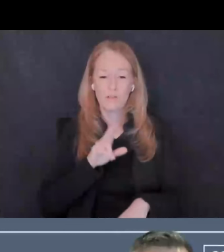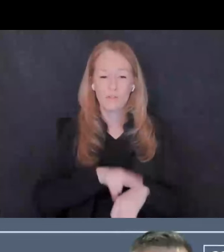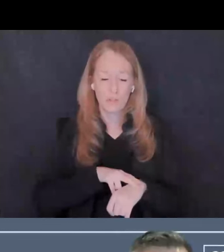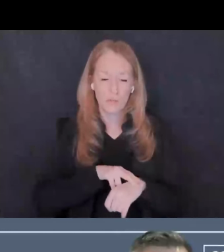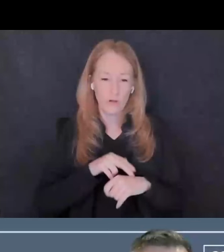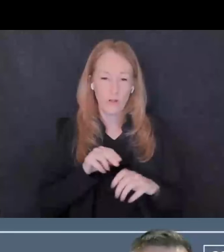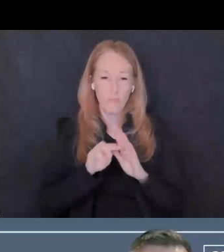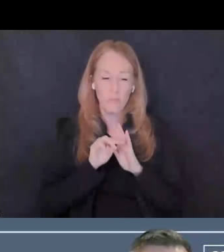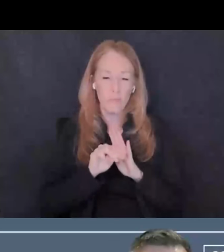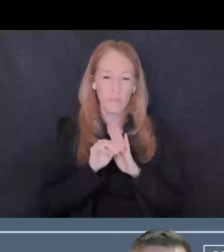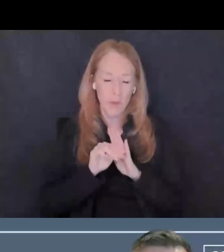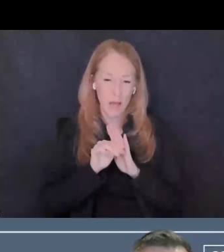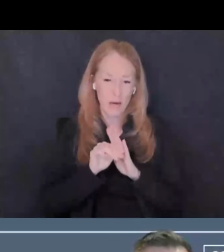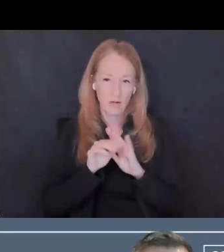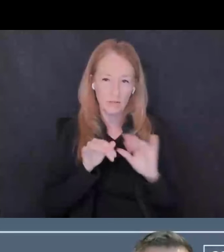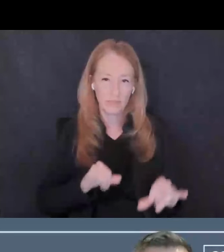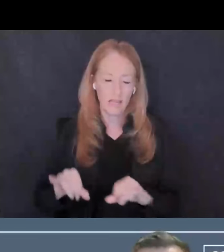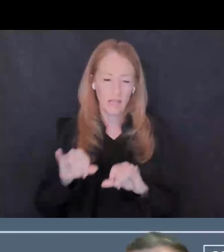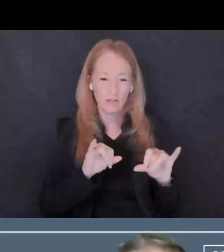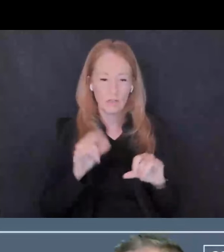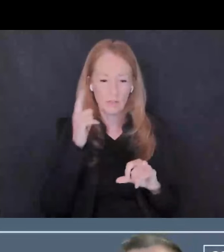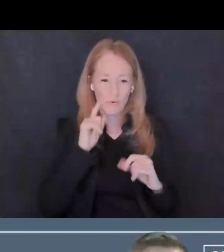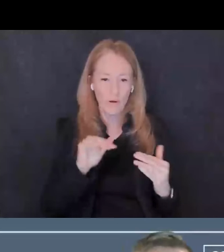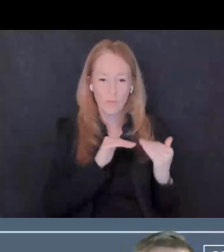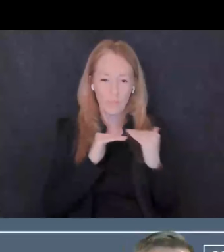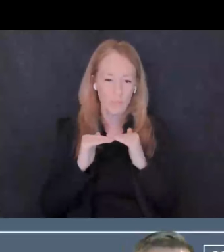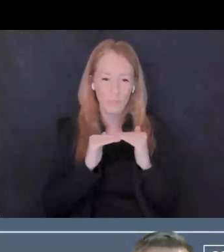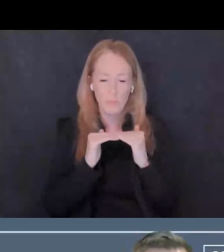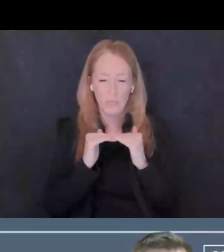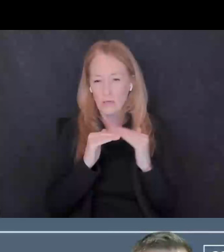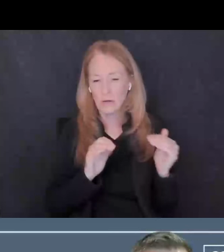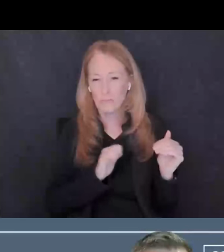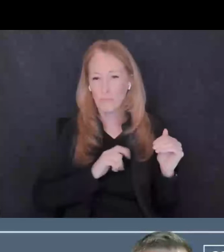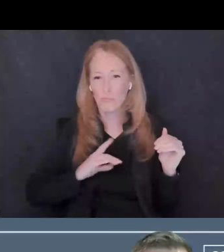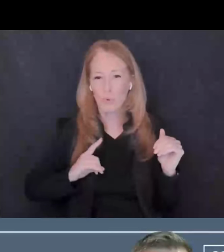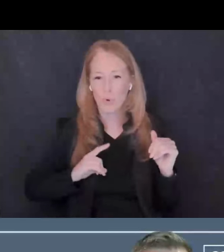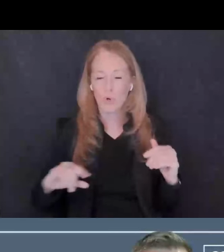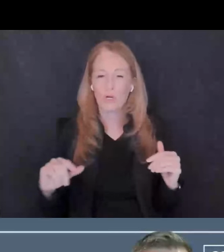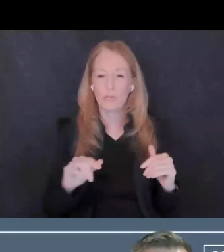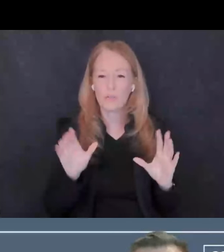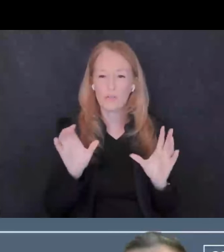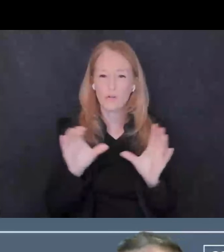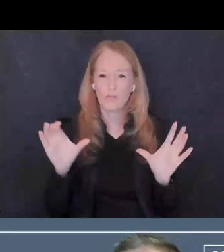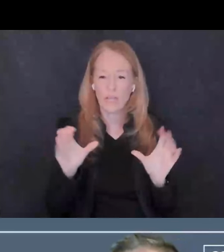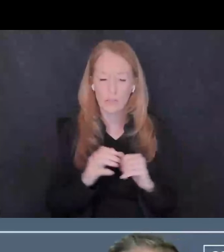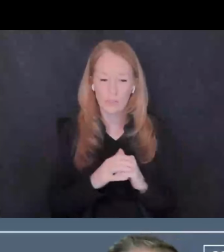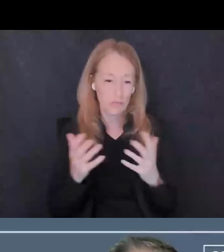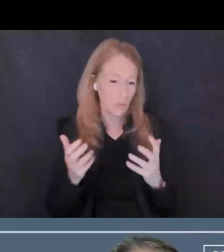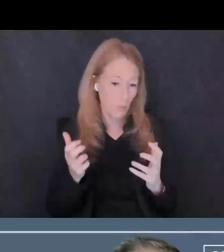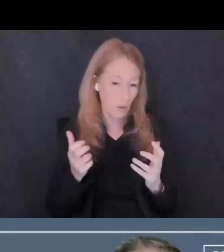support certification. And so very interested in getting public comment and feedback on the